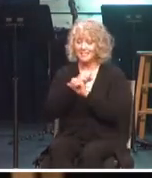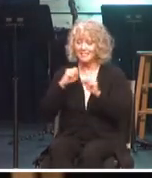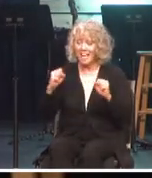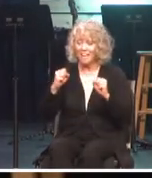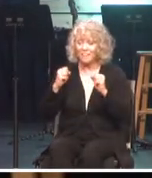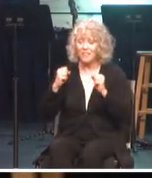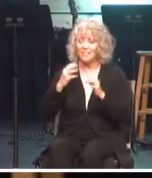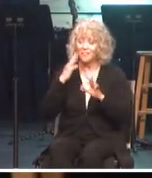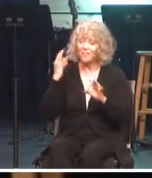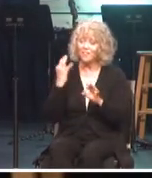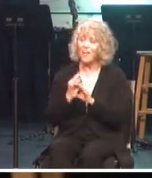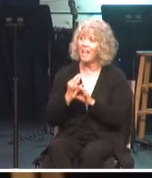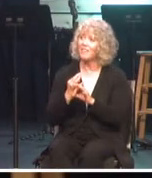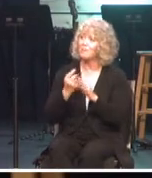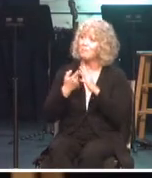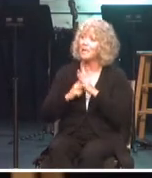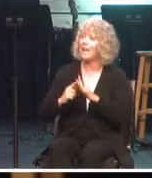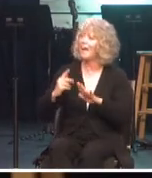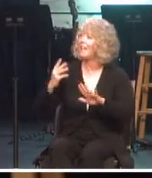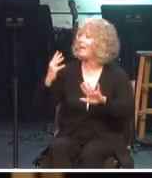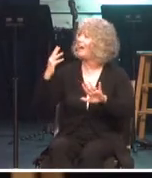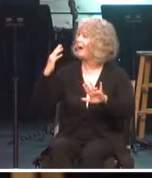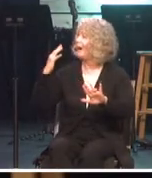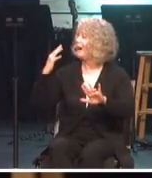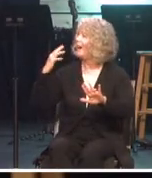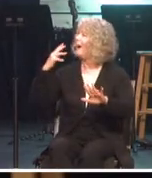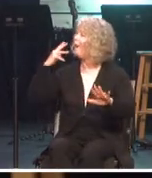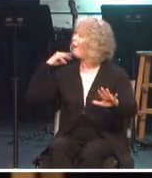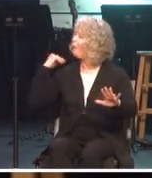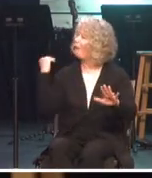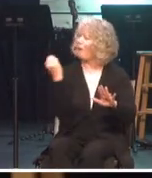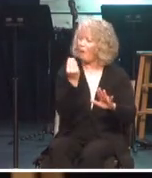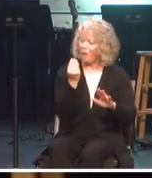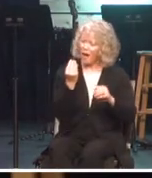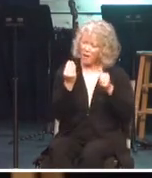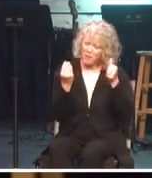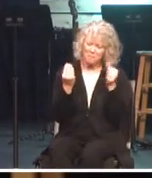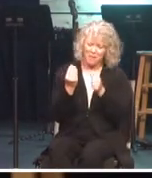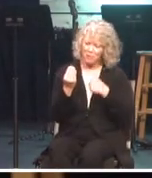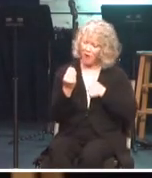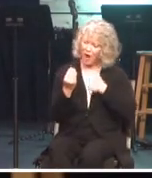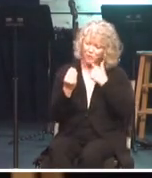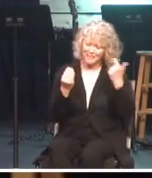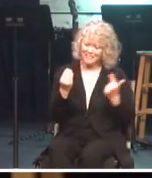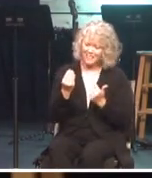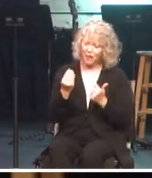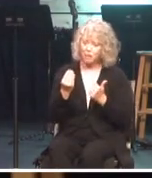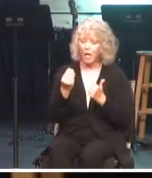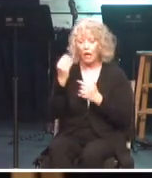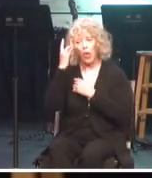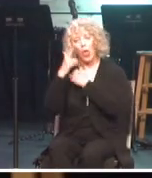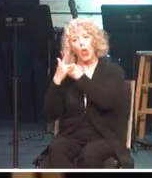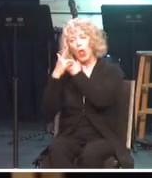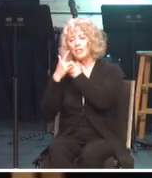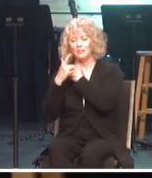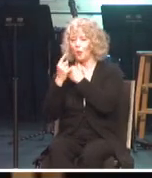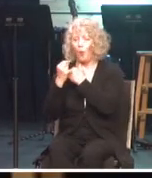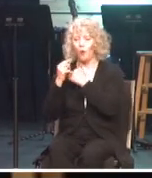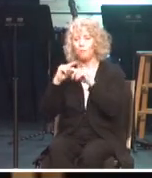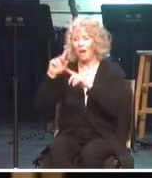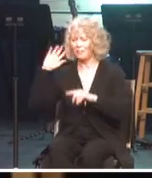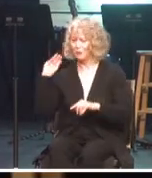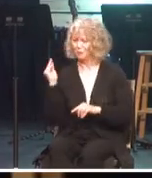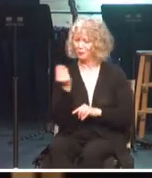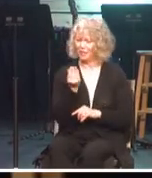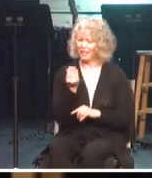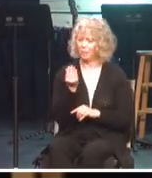but recalling it often, recalling our former depravity, not to wallow in it, but to